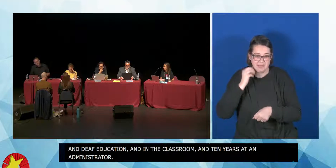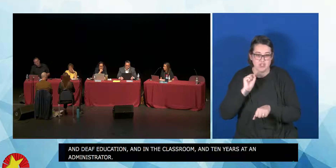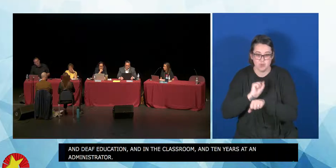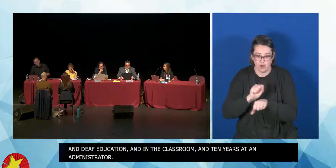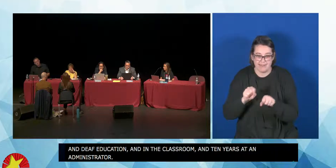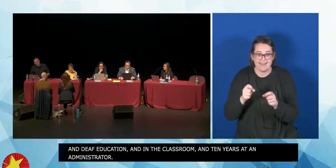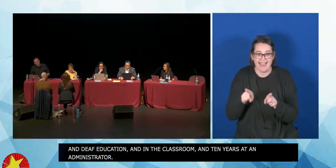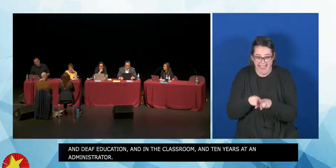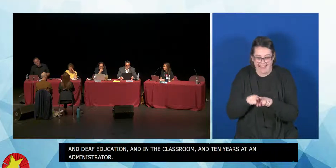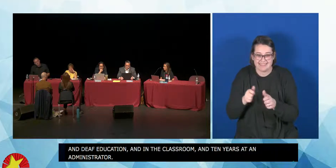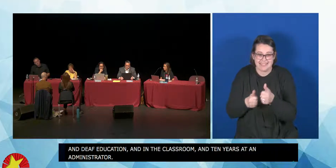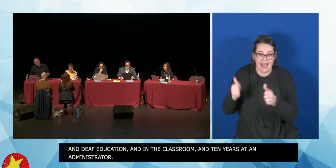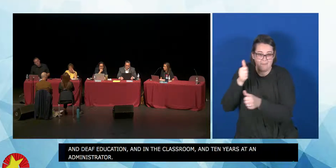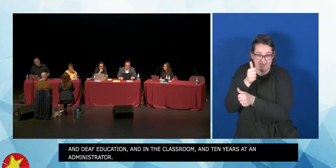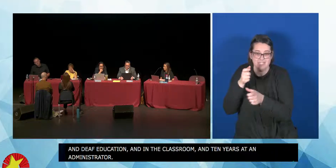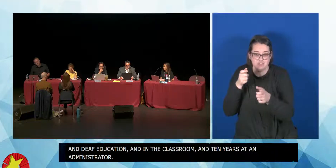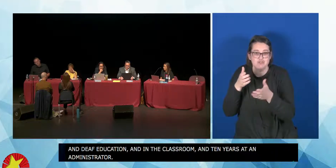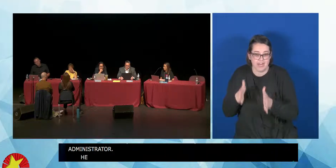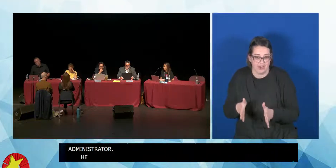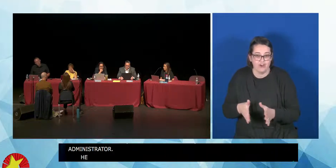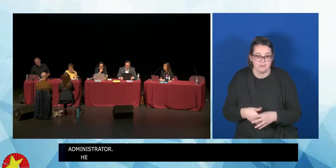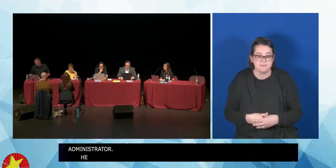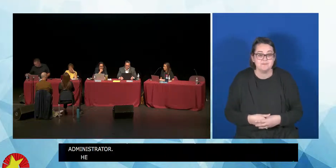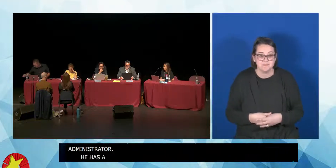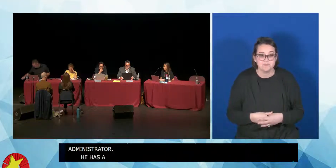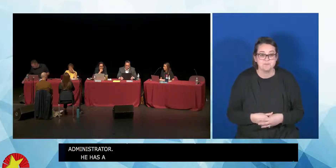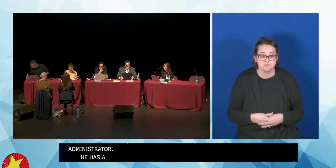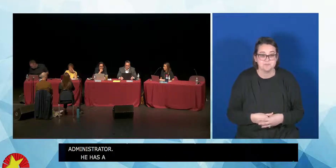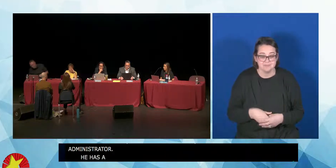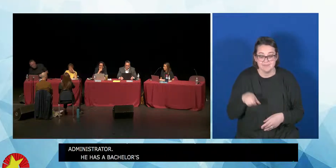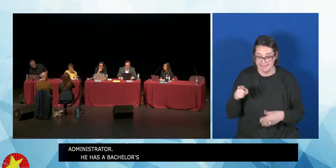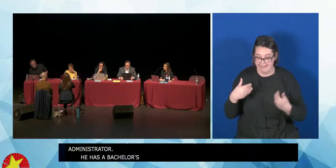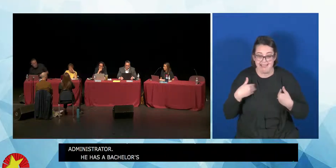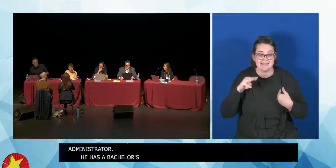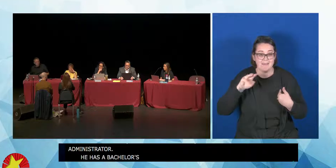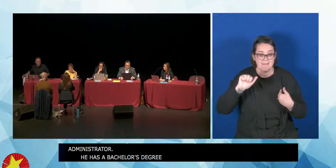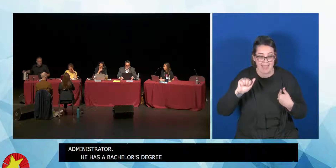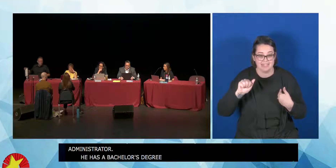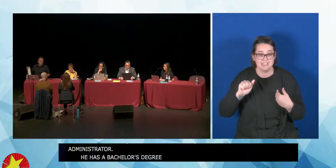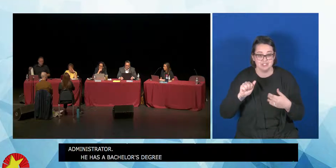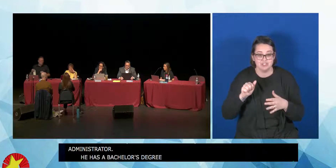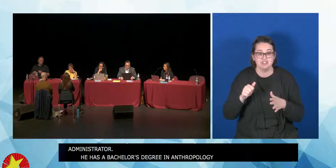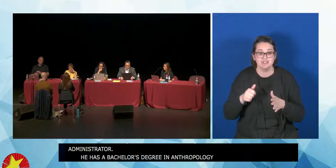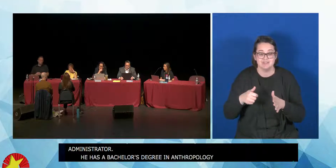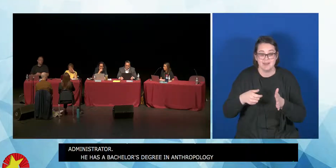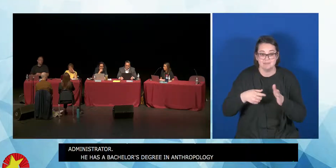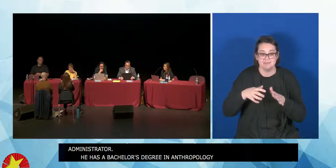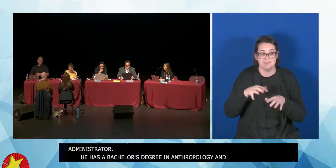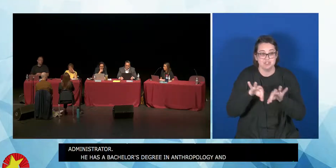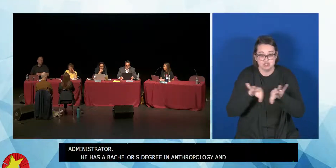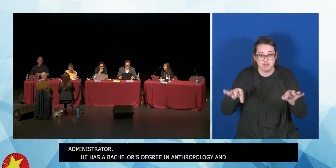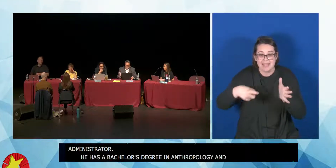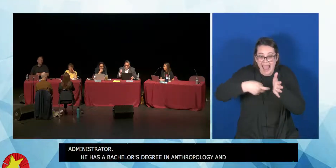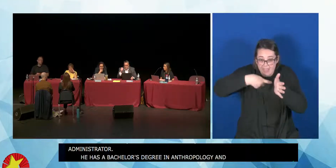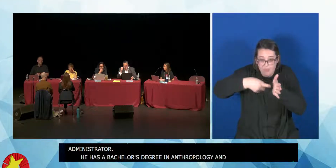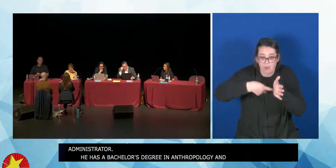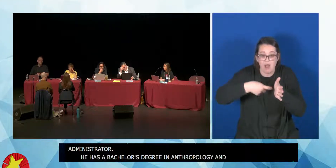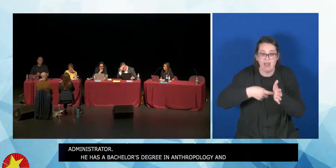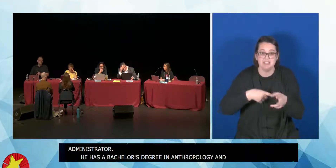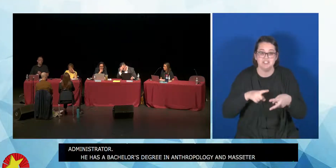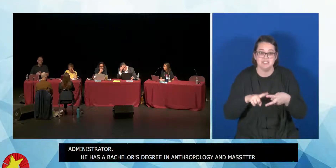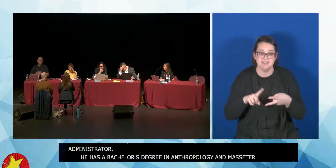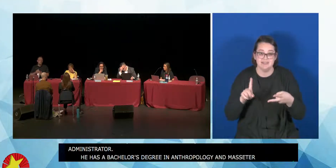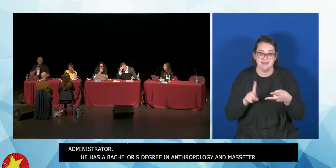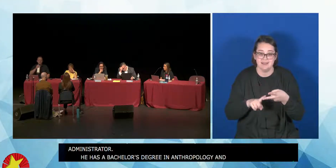He has a bachelor's degree in anthropology, a master's degree in special education. He